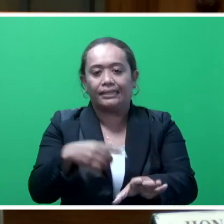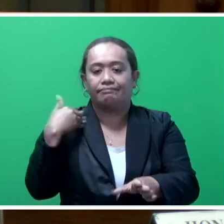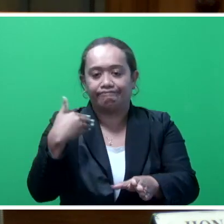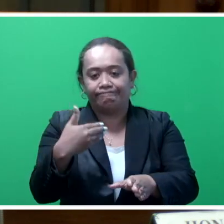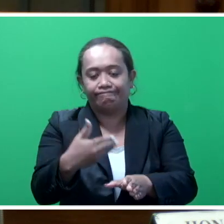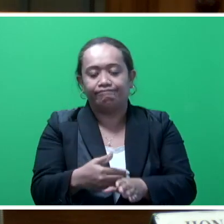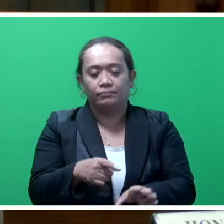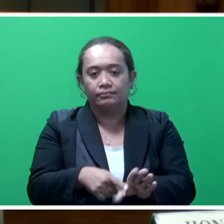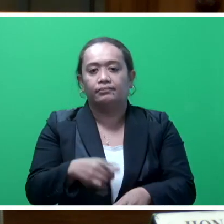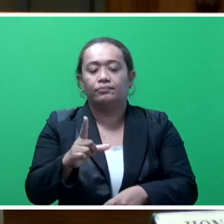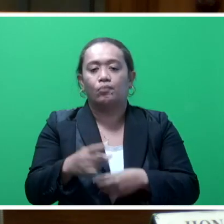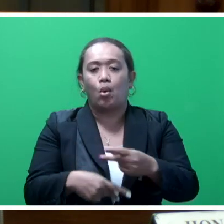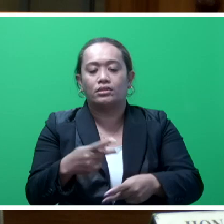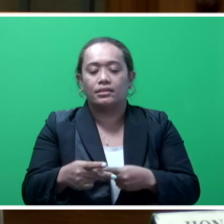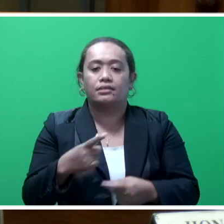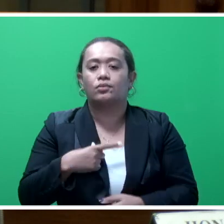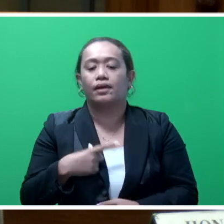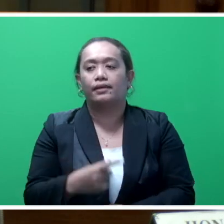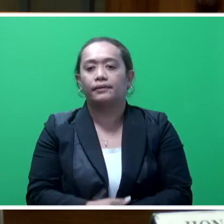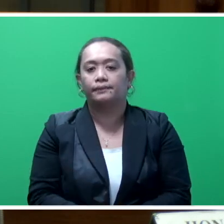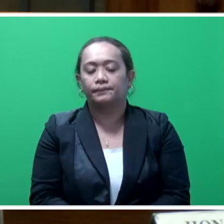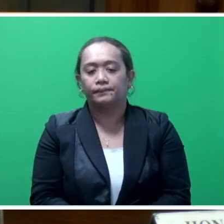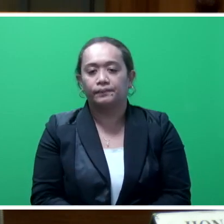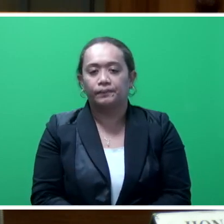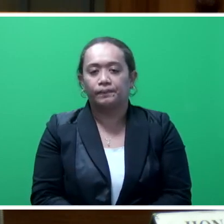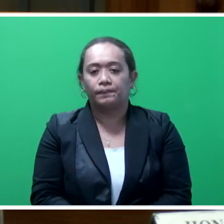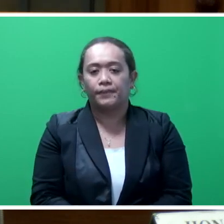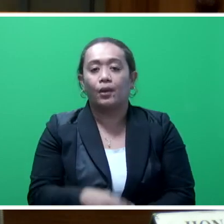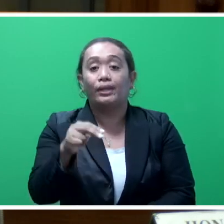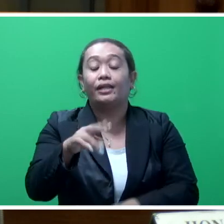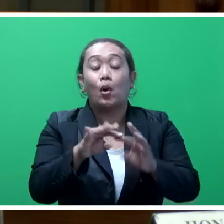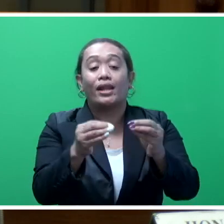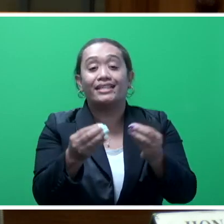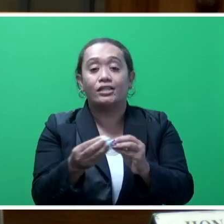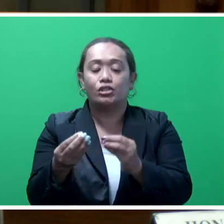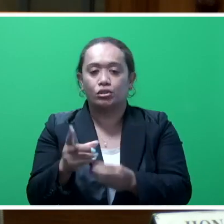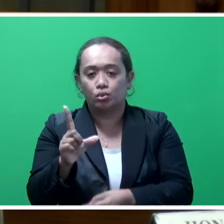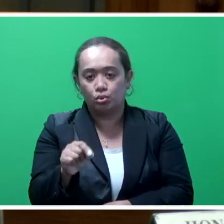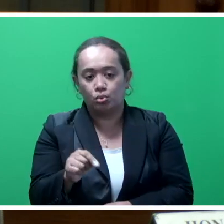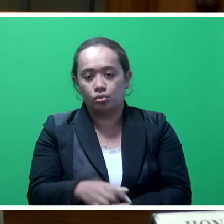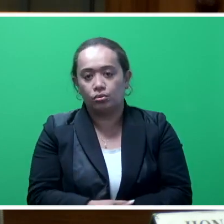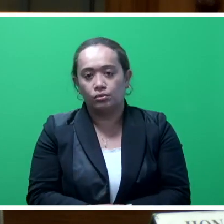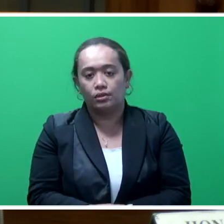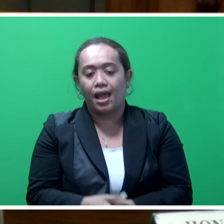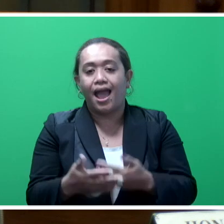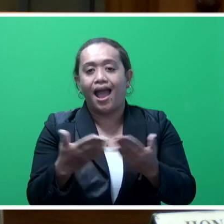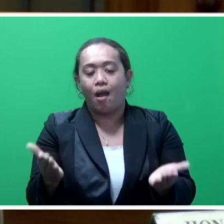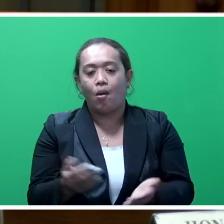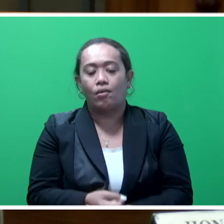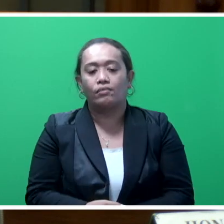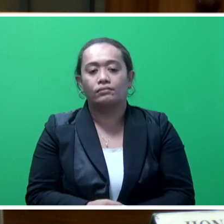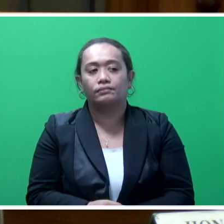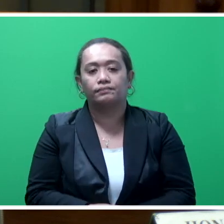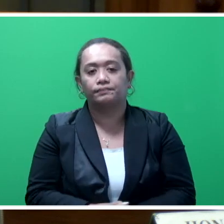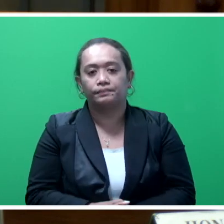before the certifying organization certifies the particular area as organic and the product coming out as organic product, Mr.